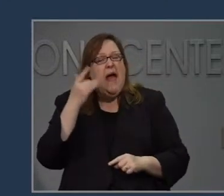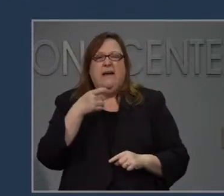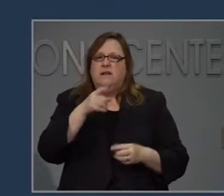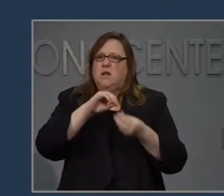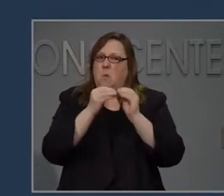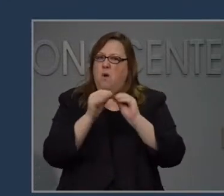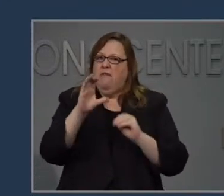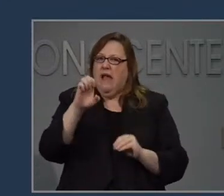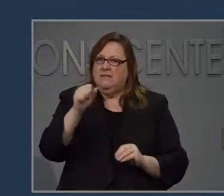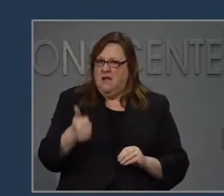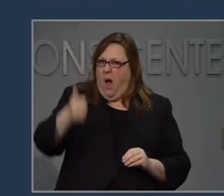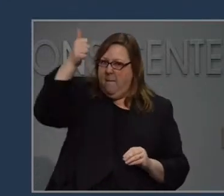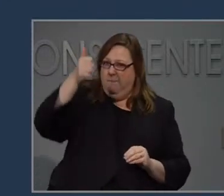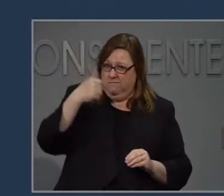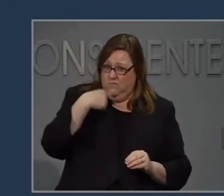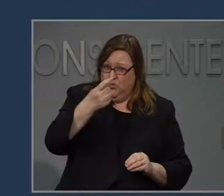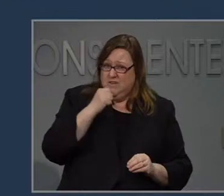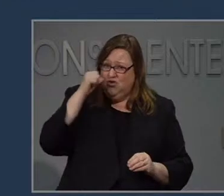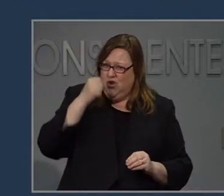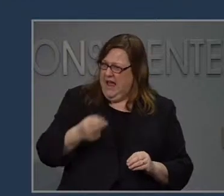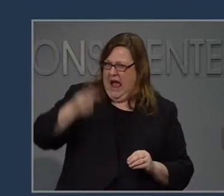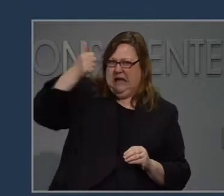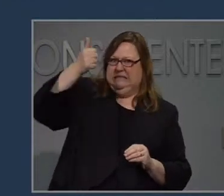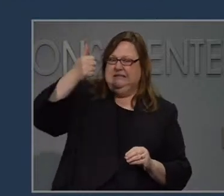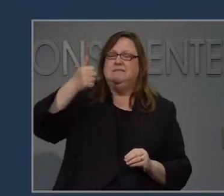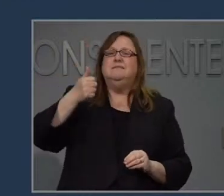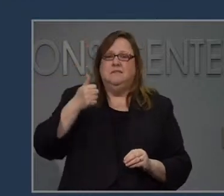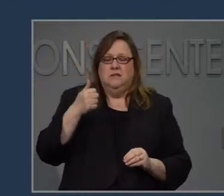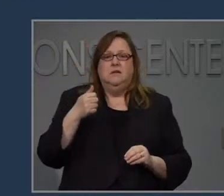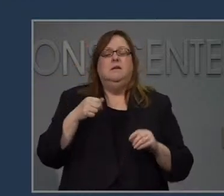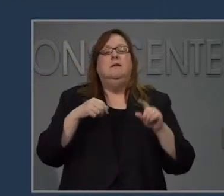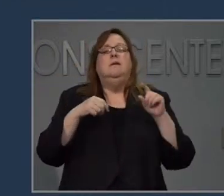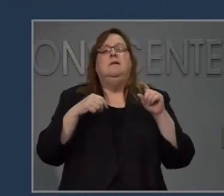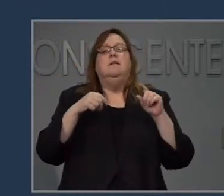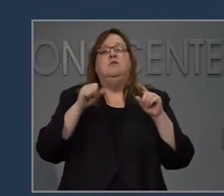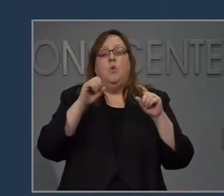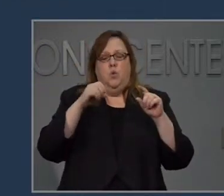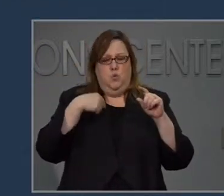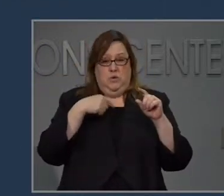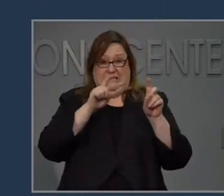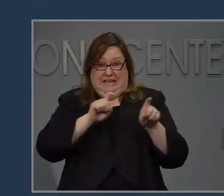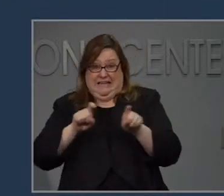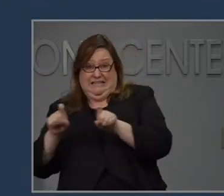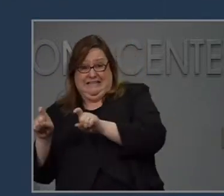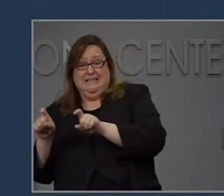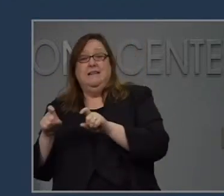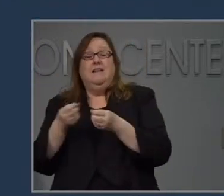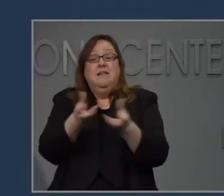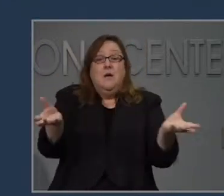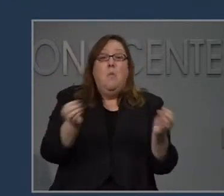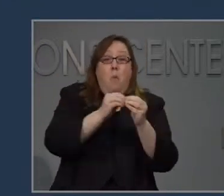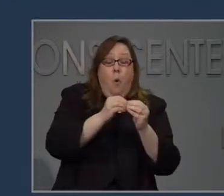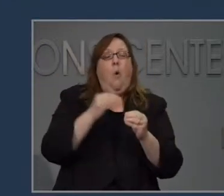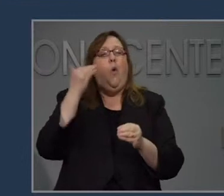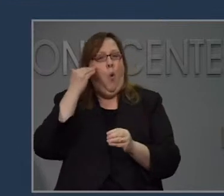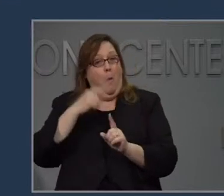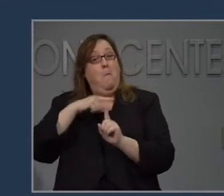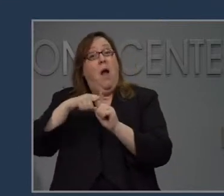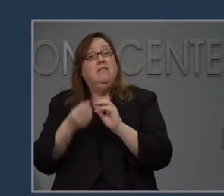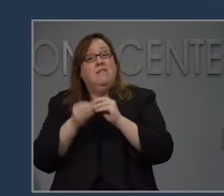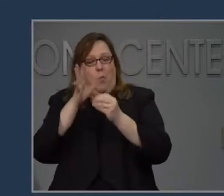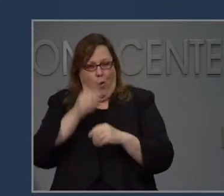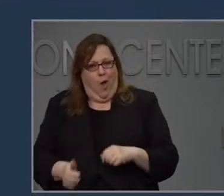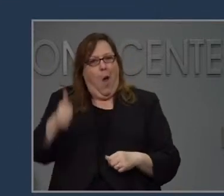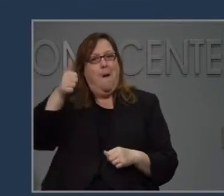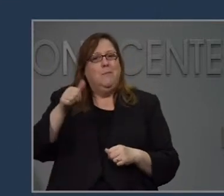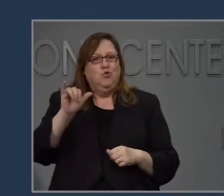spikes. We're not seeing any rapid increases in the number of cases. And again, we're doing more testing, so we know this may not go